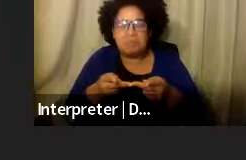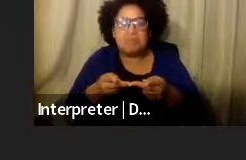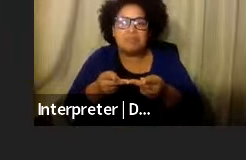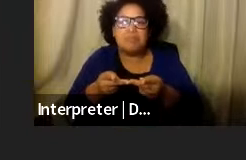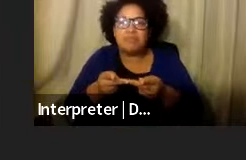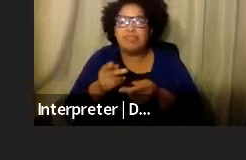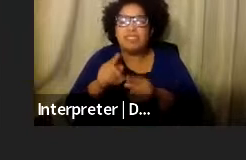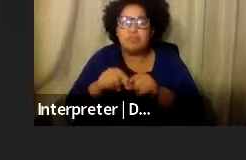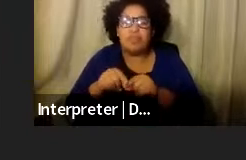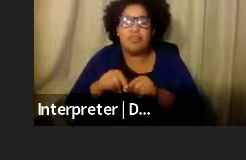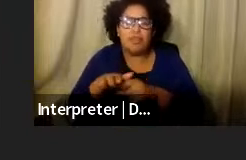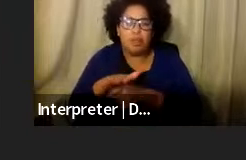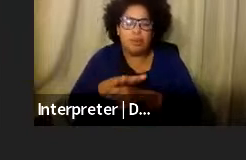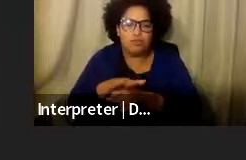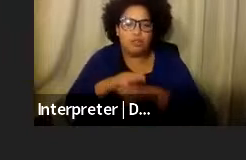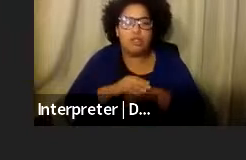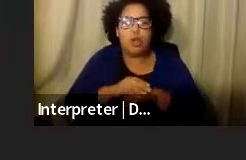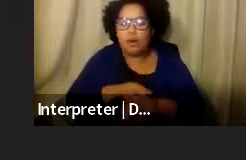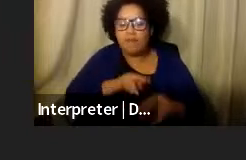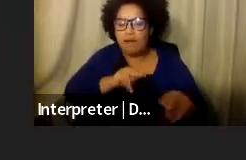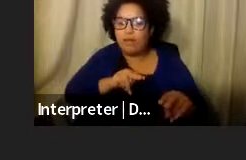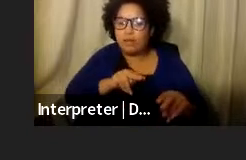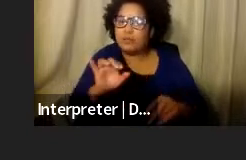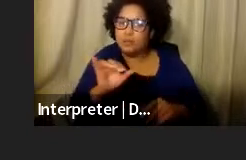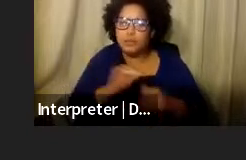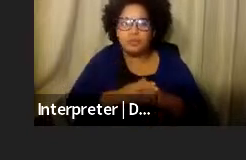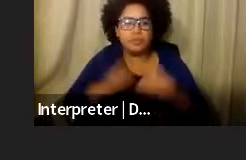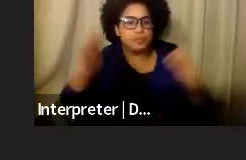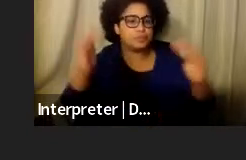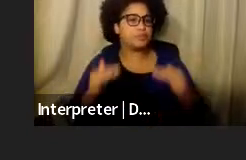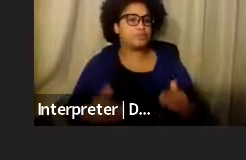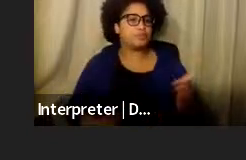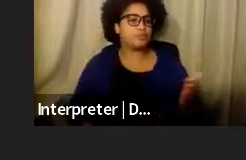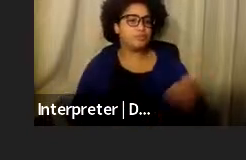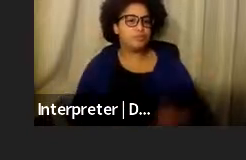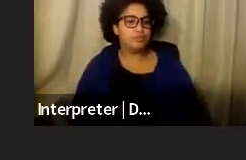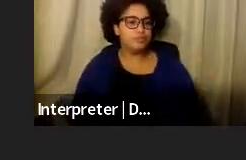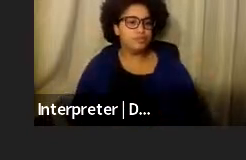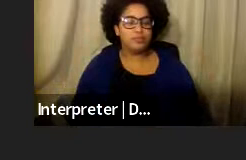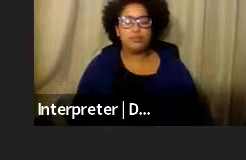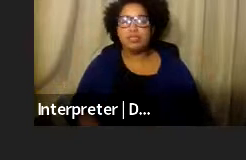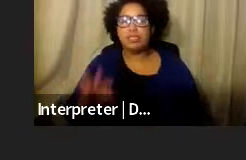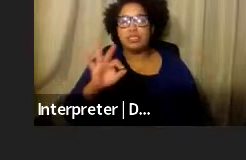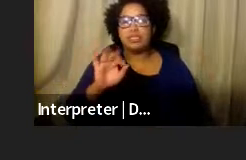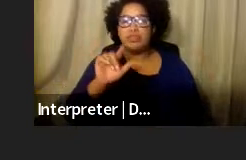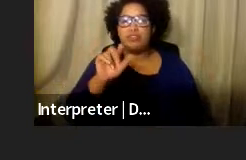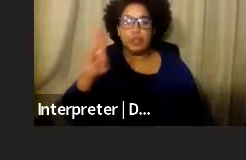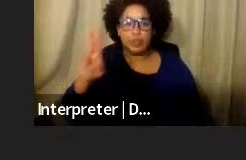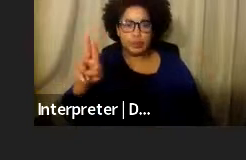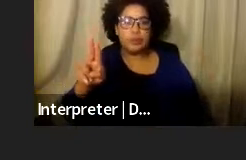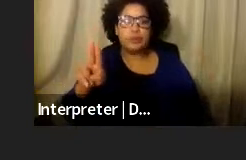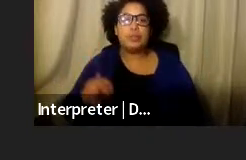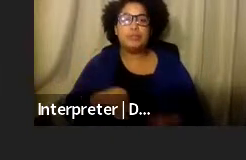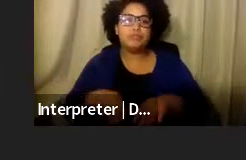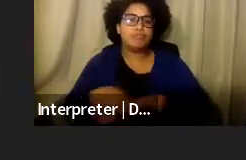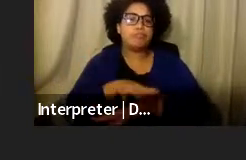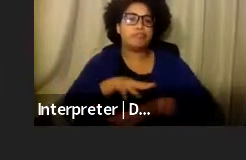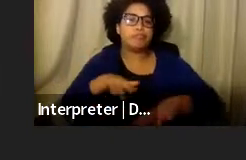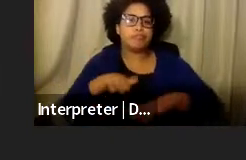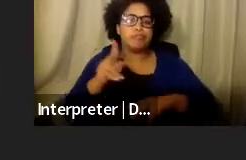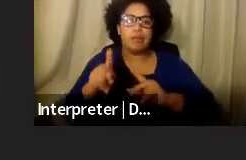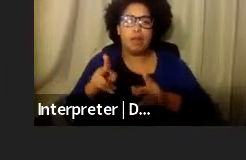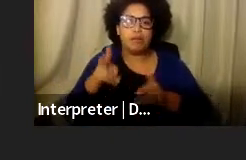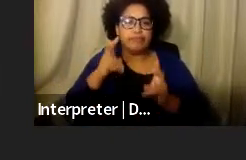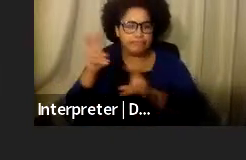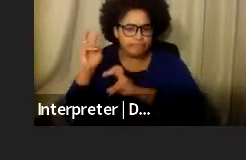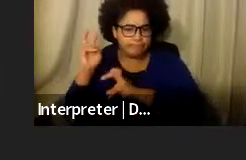So we're following this issue closely. Next slide, please. And the other thing that is circulating is influenza. This